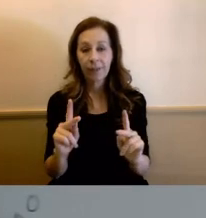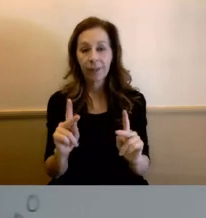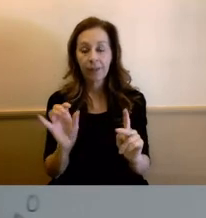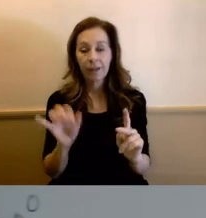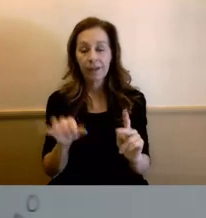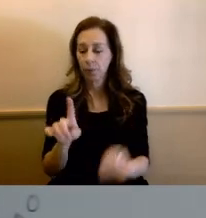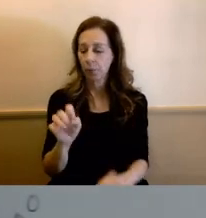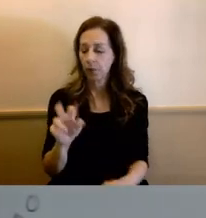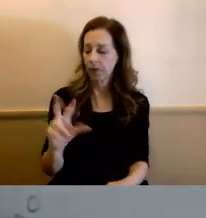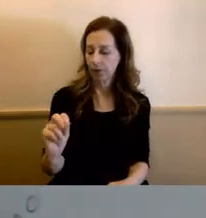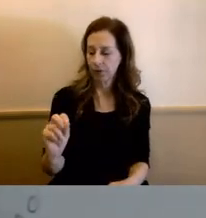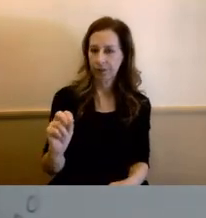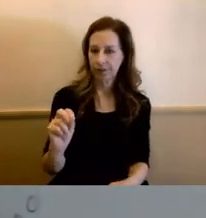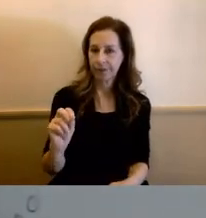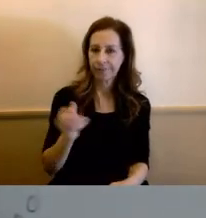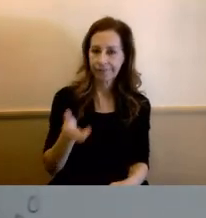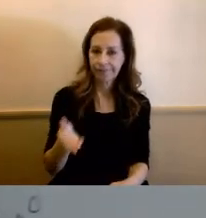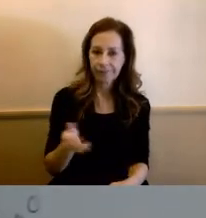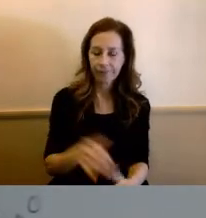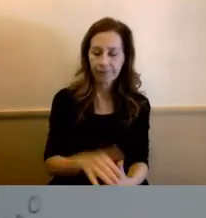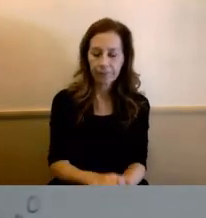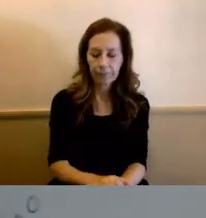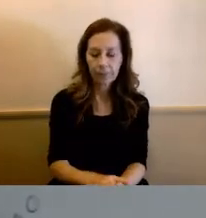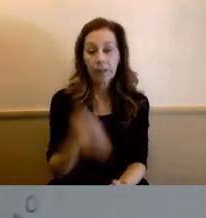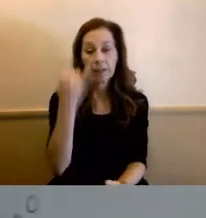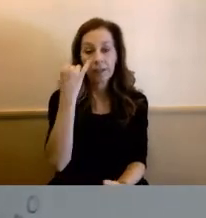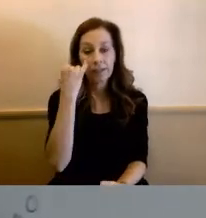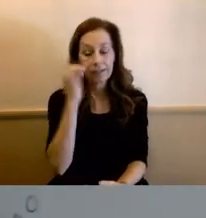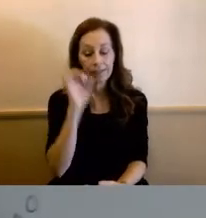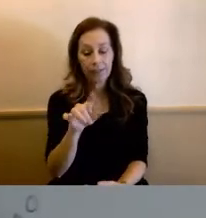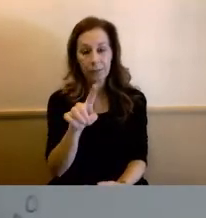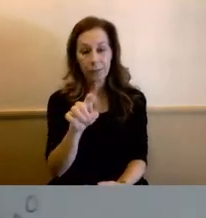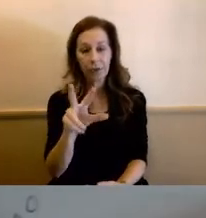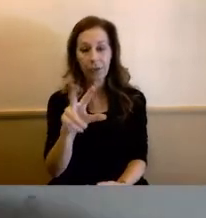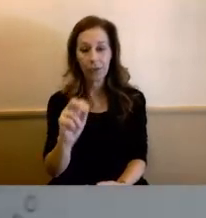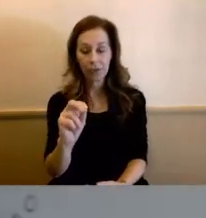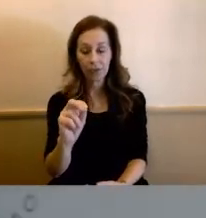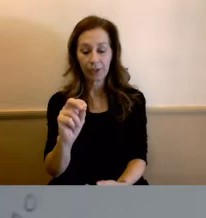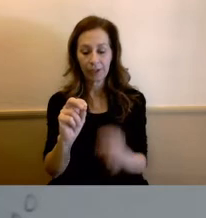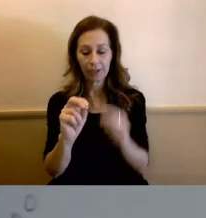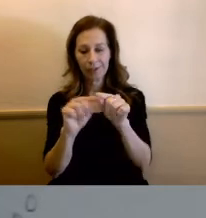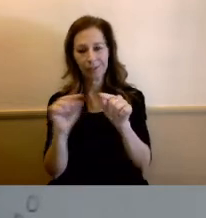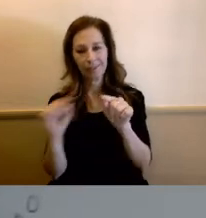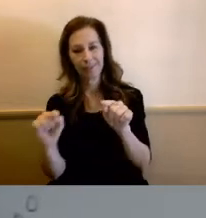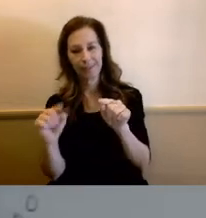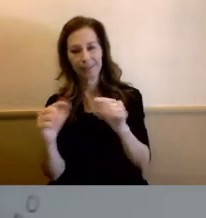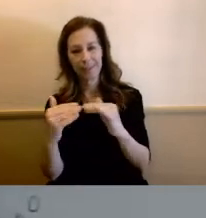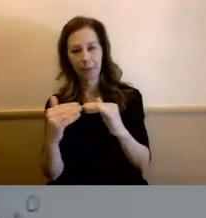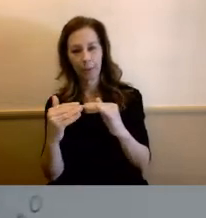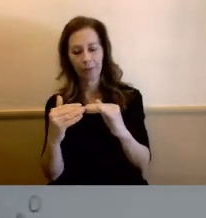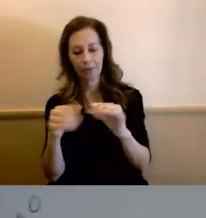in. So if this is 130, what would this one be? 50.